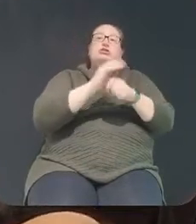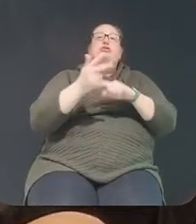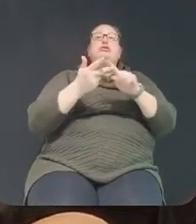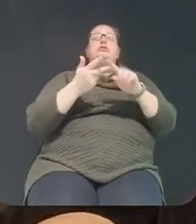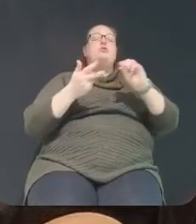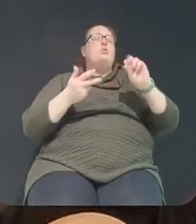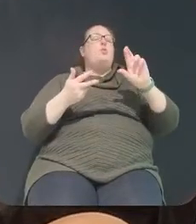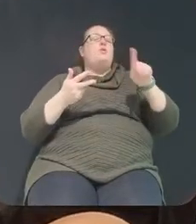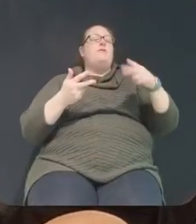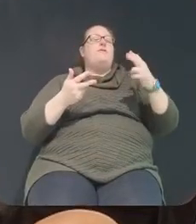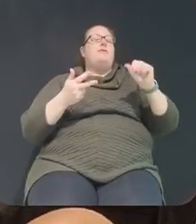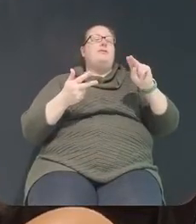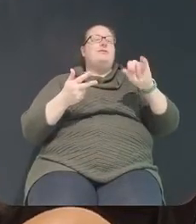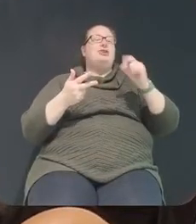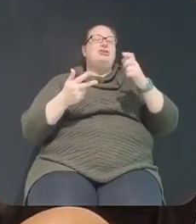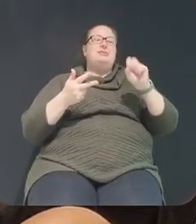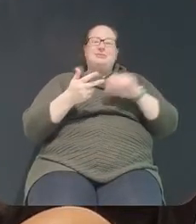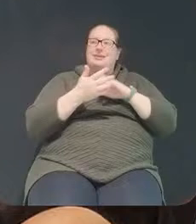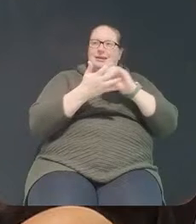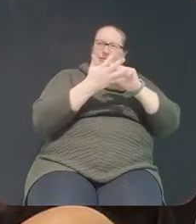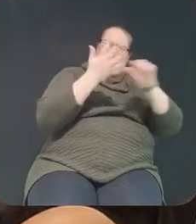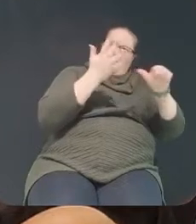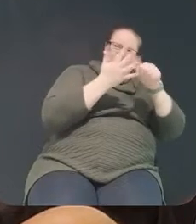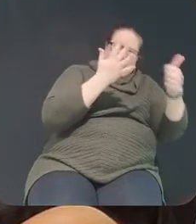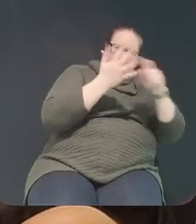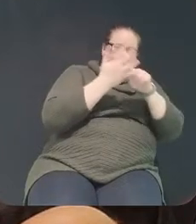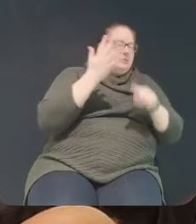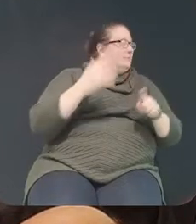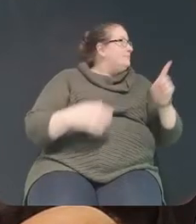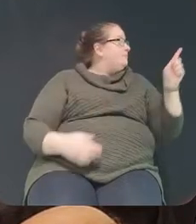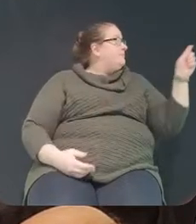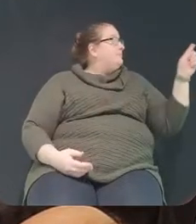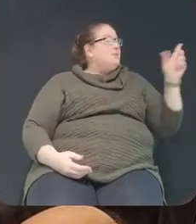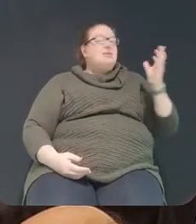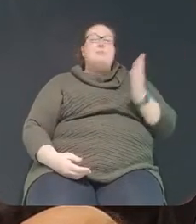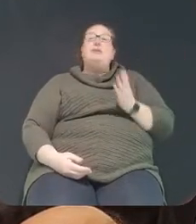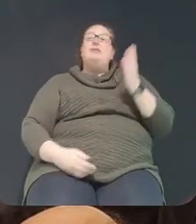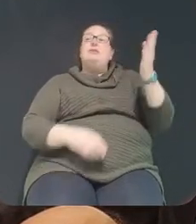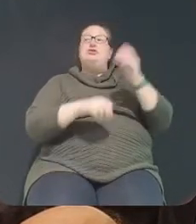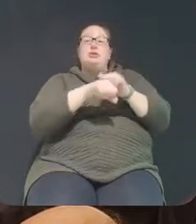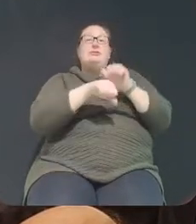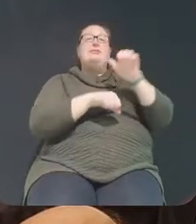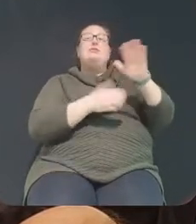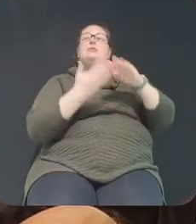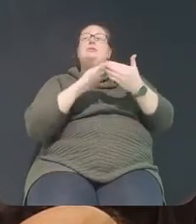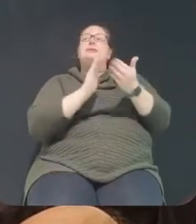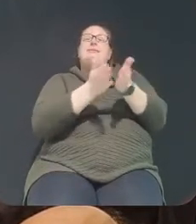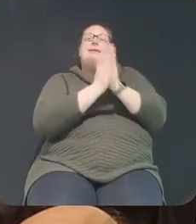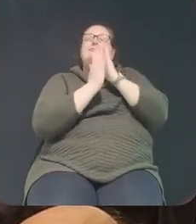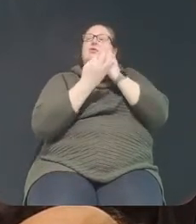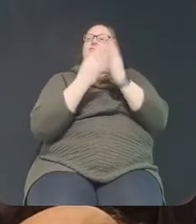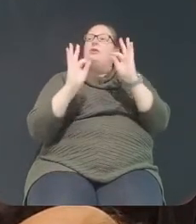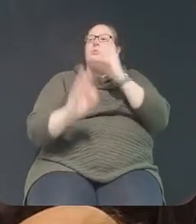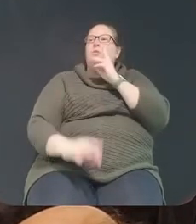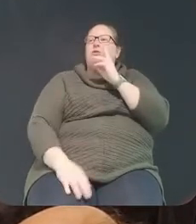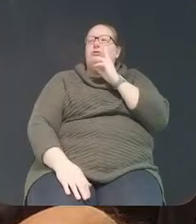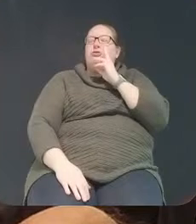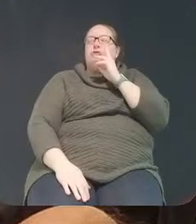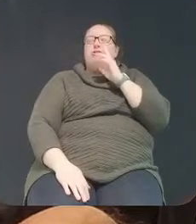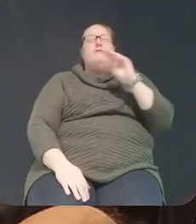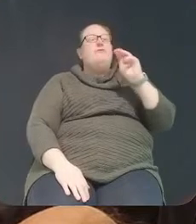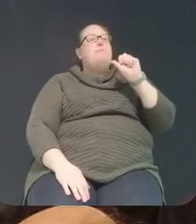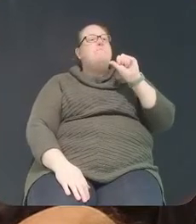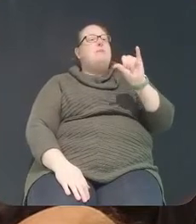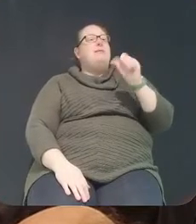orphanages, and others. This is an example of a petition sent to the city asking for free water. It dates from